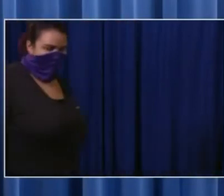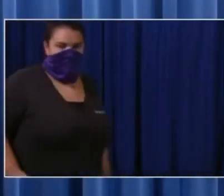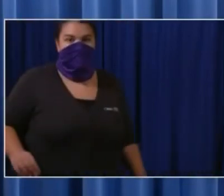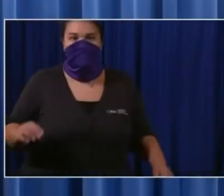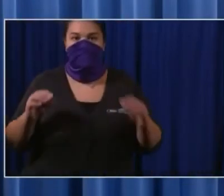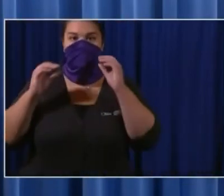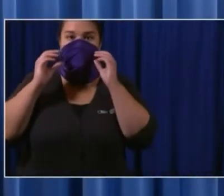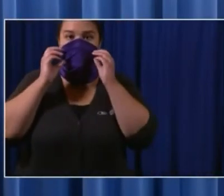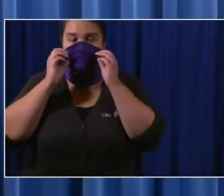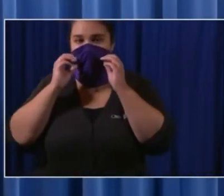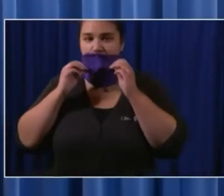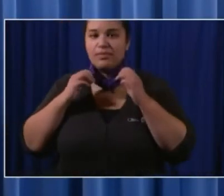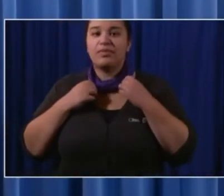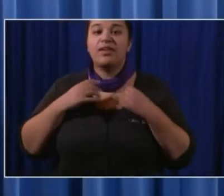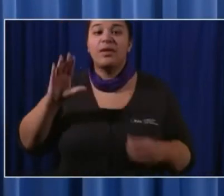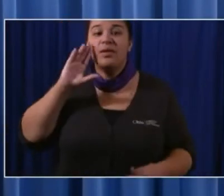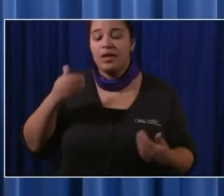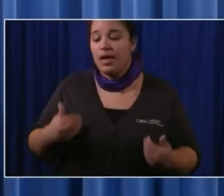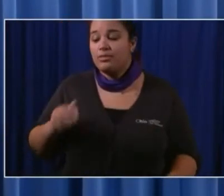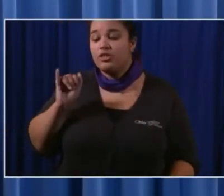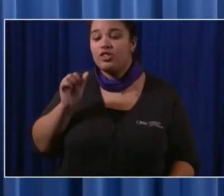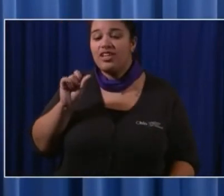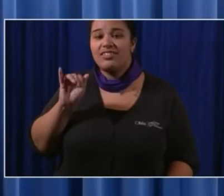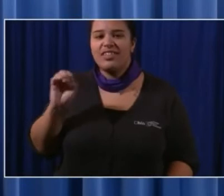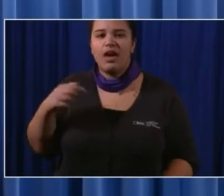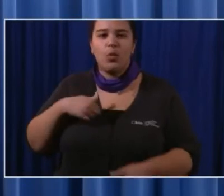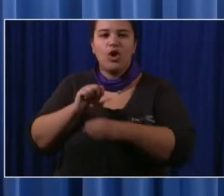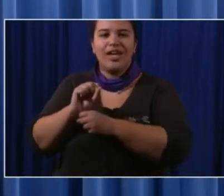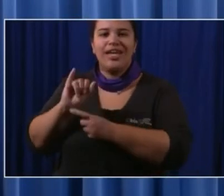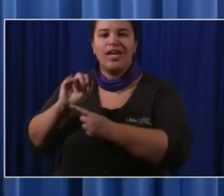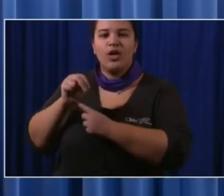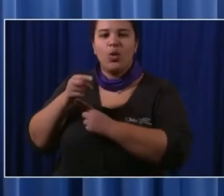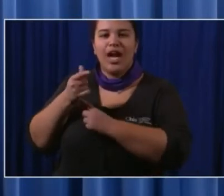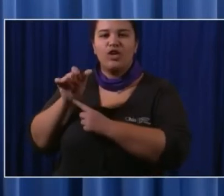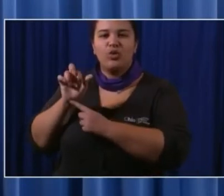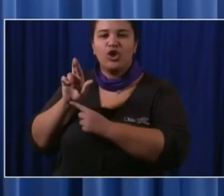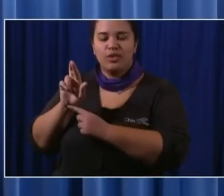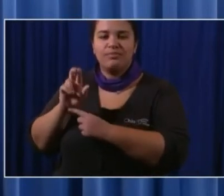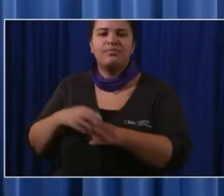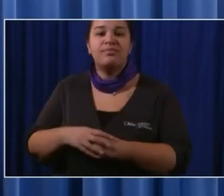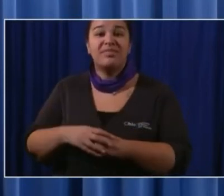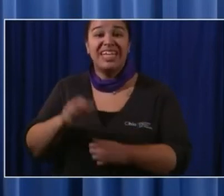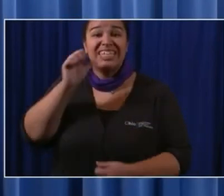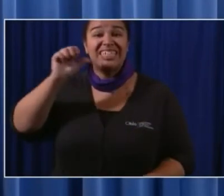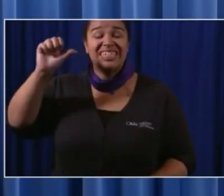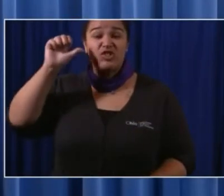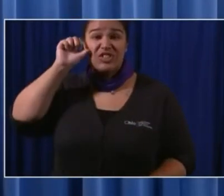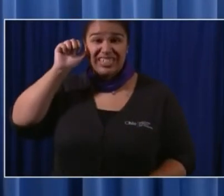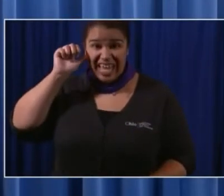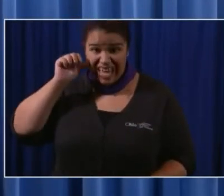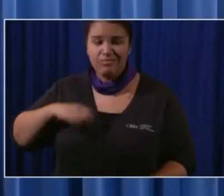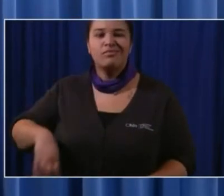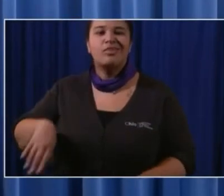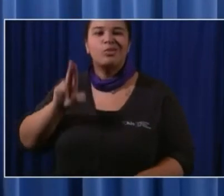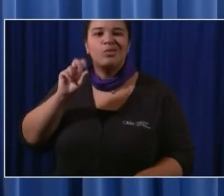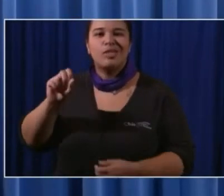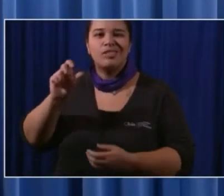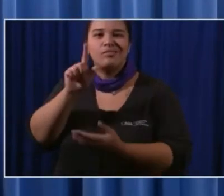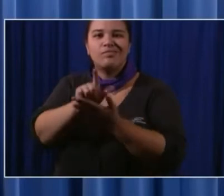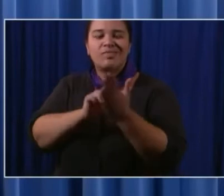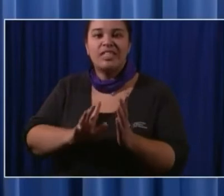This is Jesse Balmer with the Inquirer. Given the severity of the allegations yesterday, what can you do or what can lawmakers do